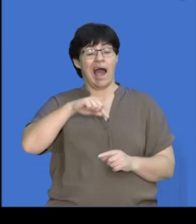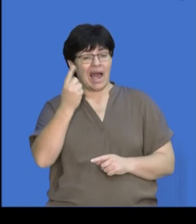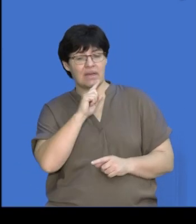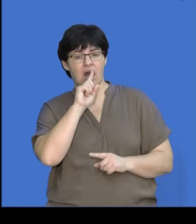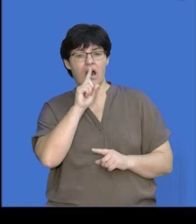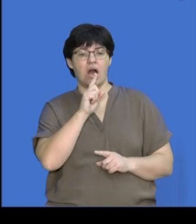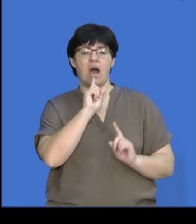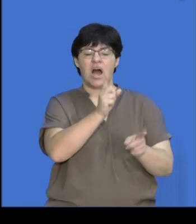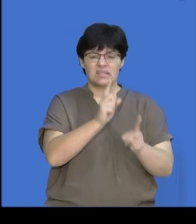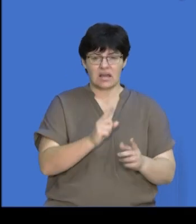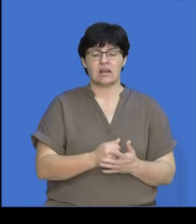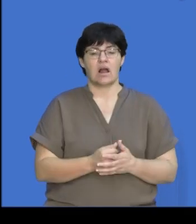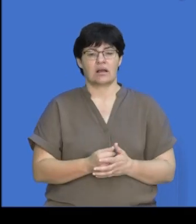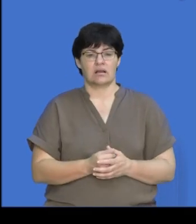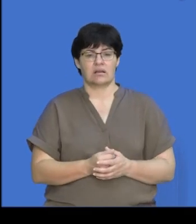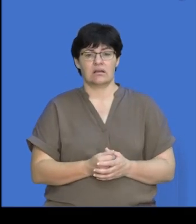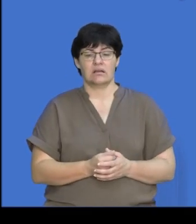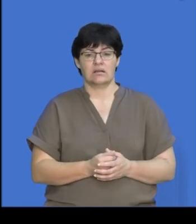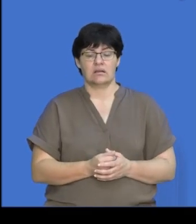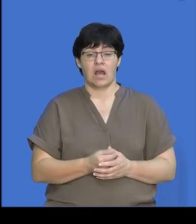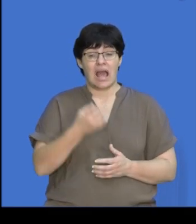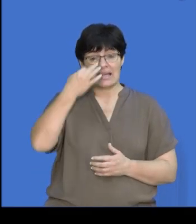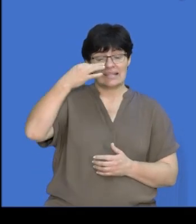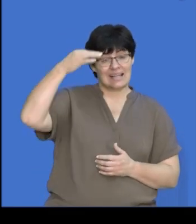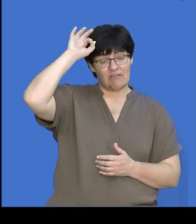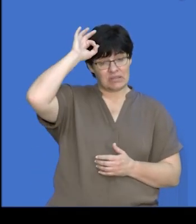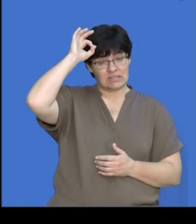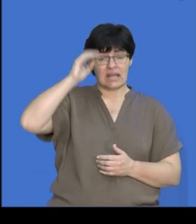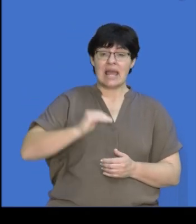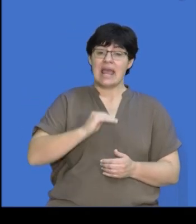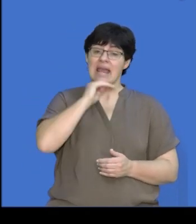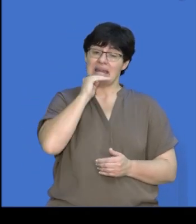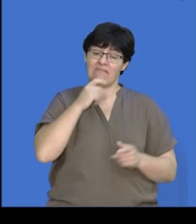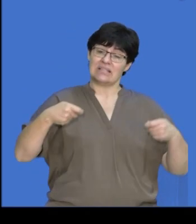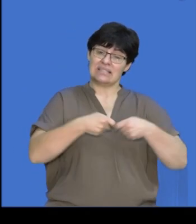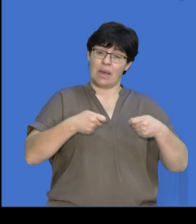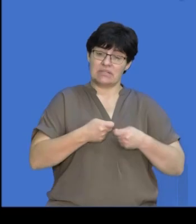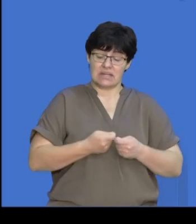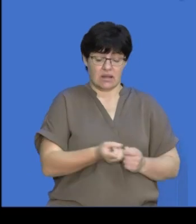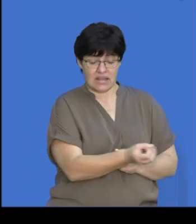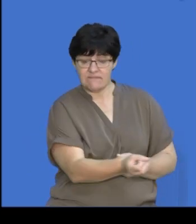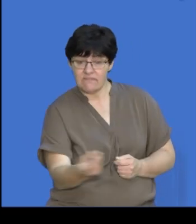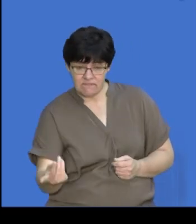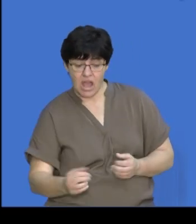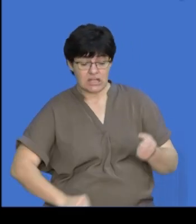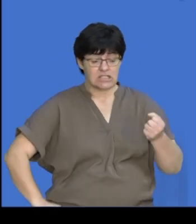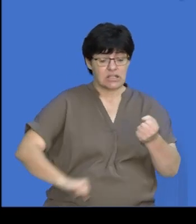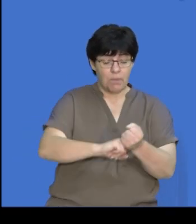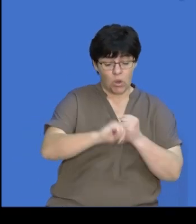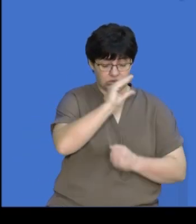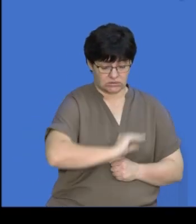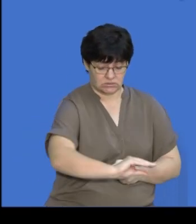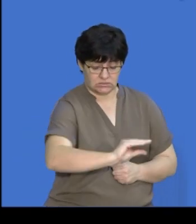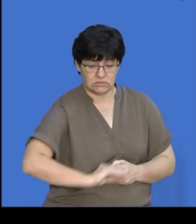in previous questions. Government does not provide adequate subsidies to support and allocate